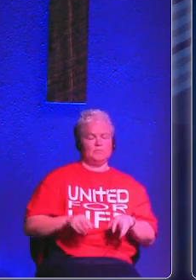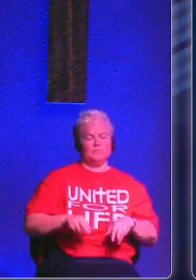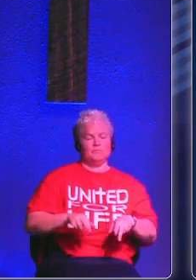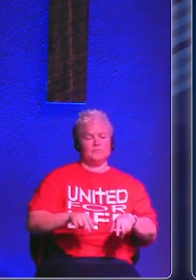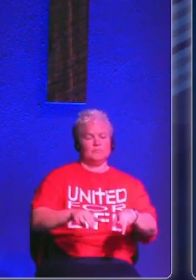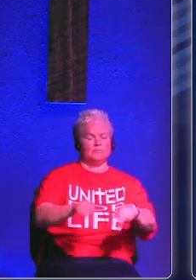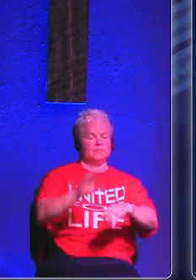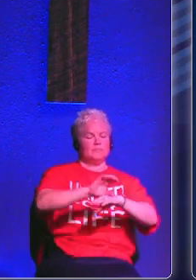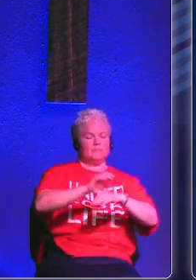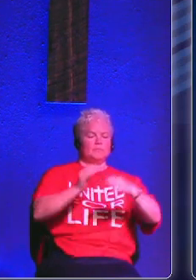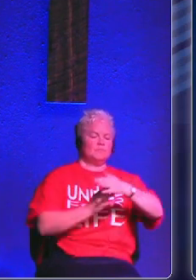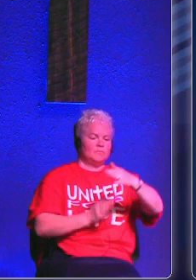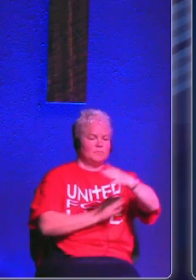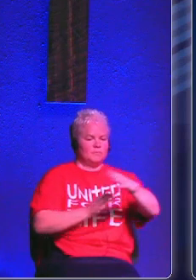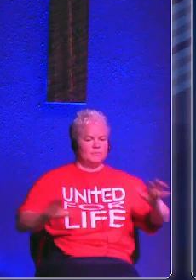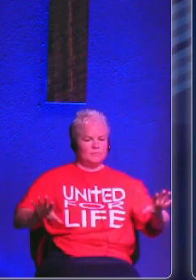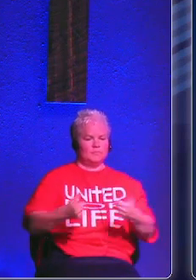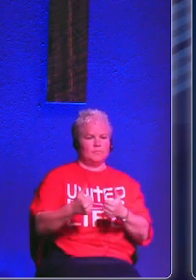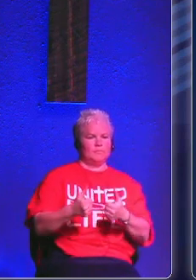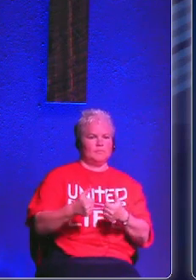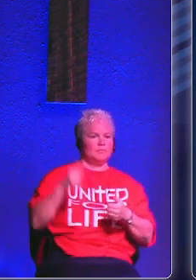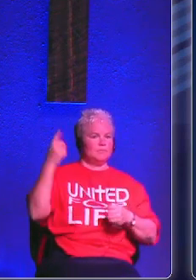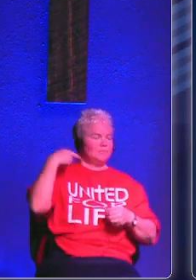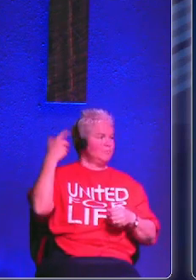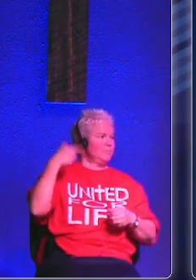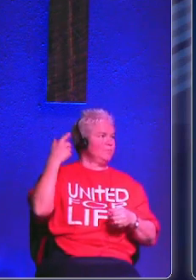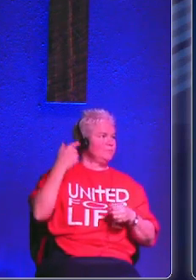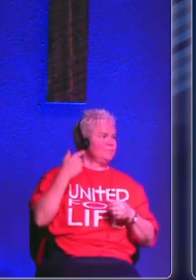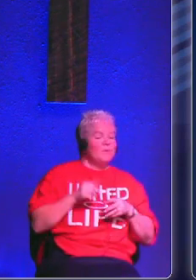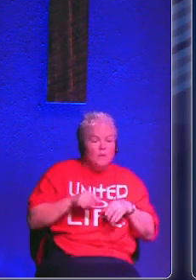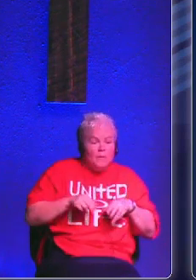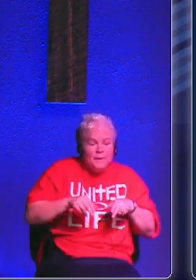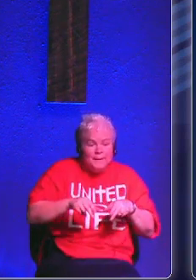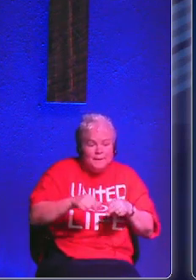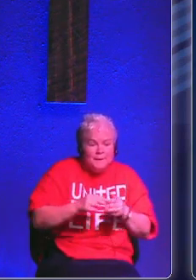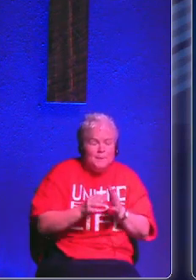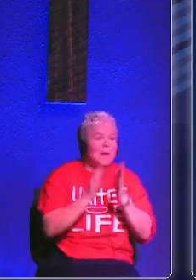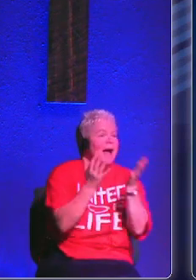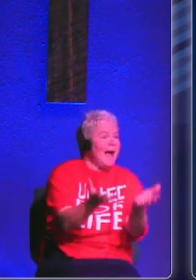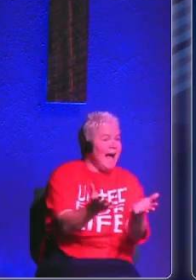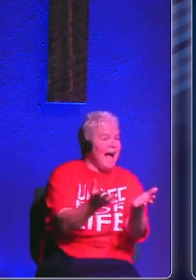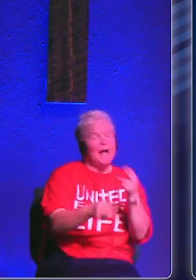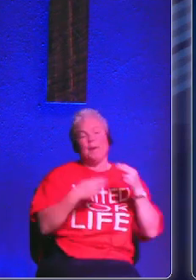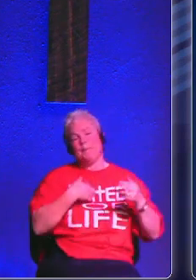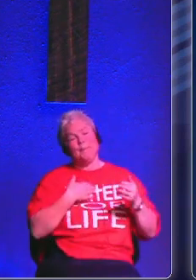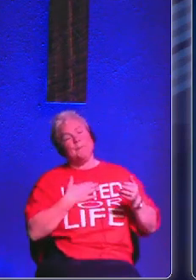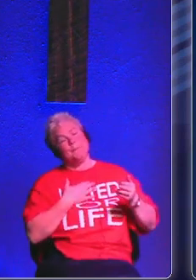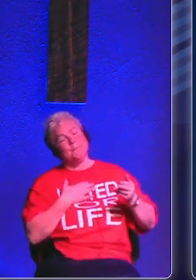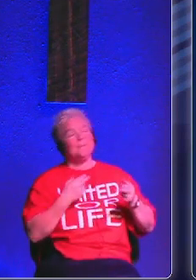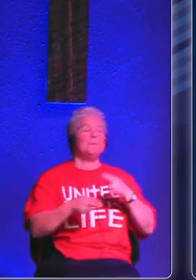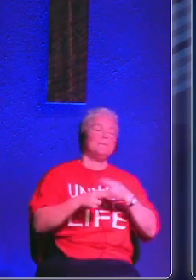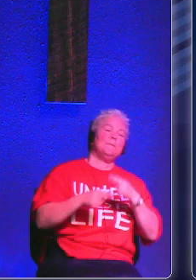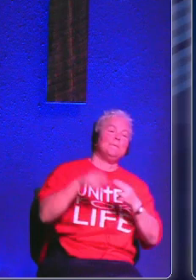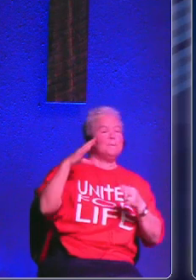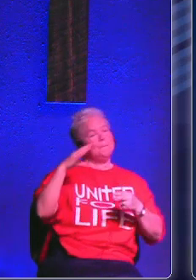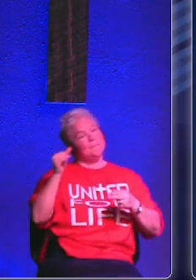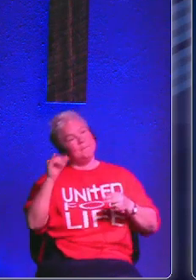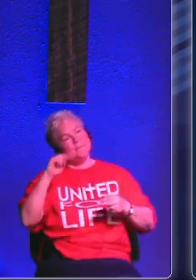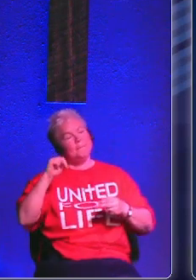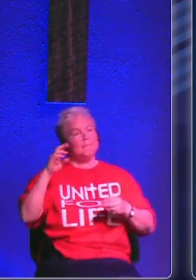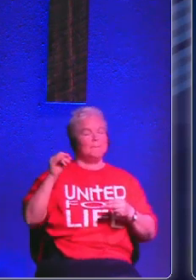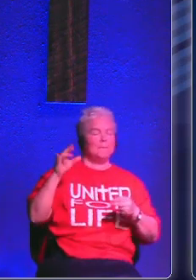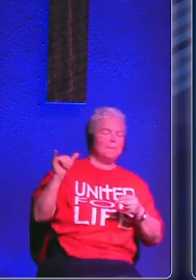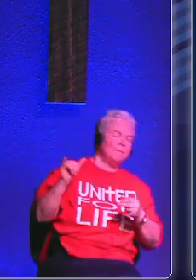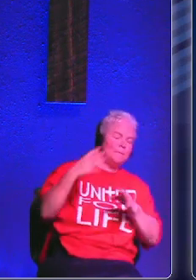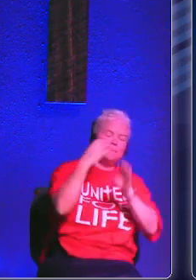a church like Bridge, there's all these wacky people that want to come up to you and introduce themselves to you and